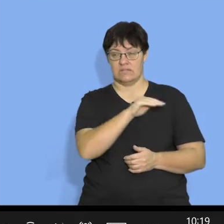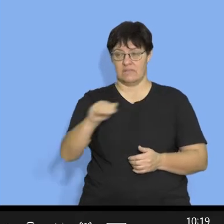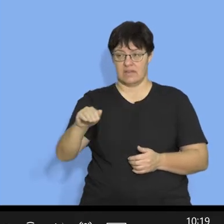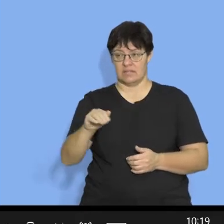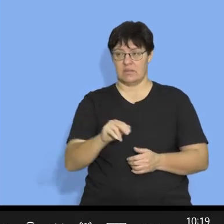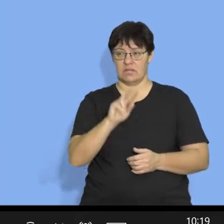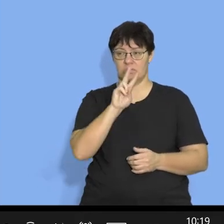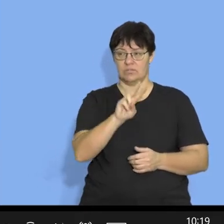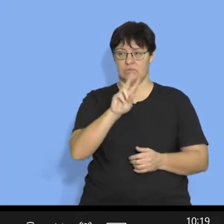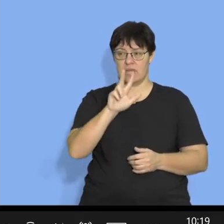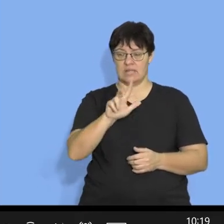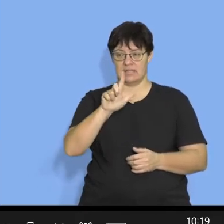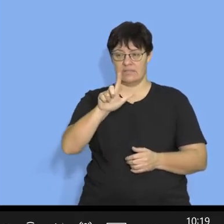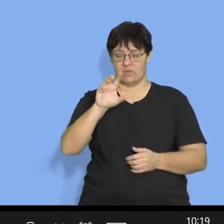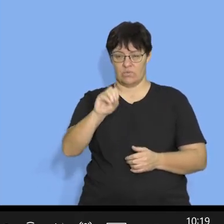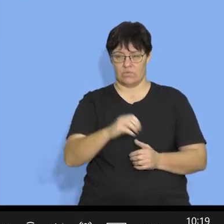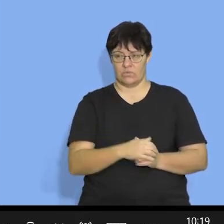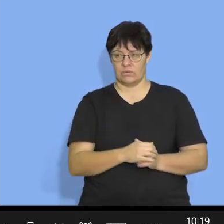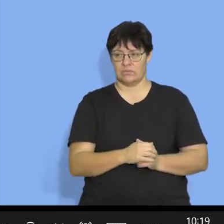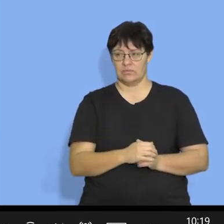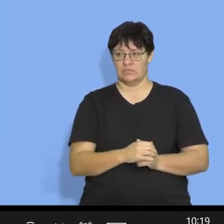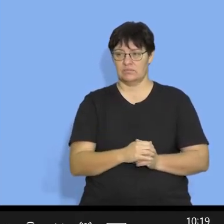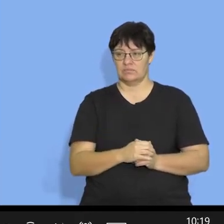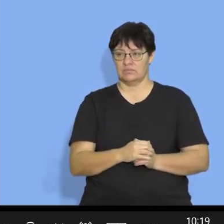4,390 divided by